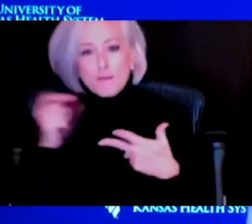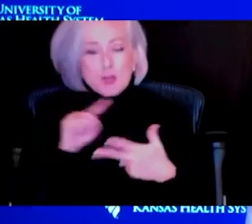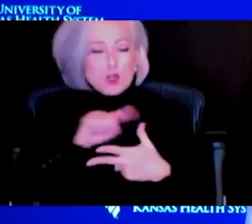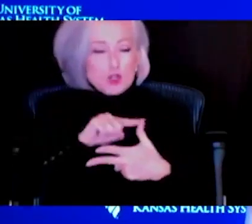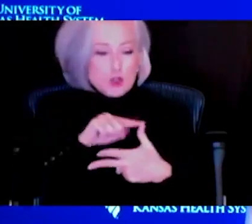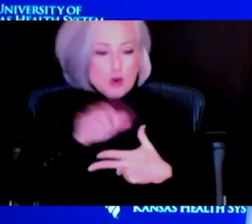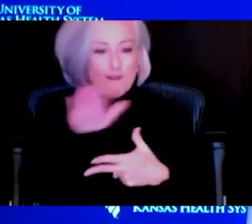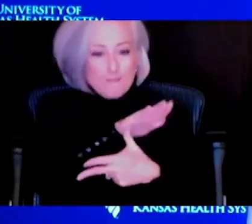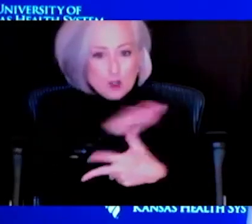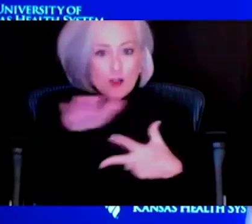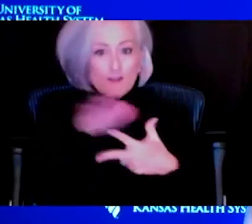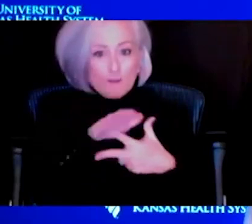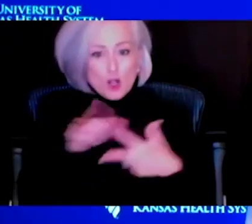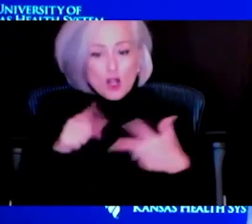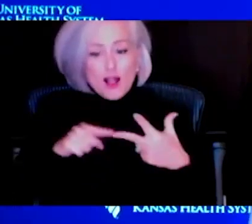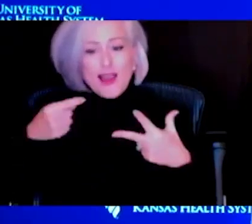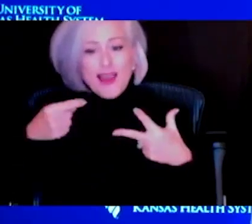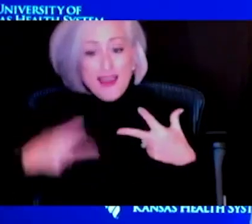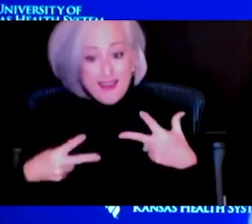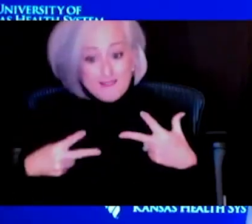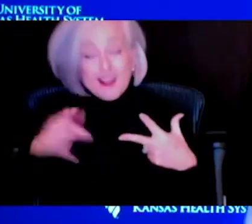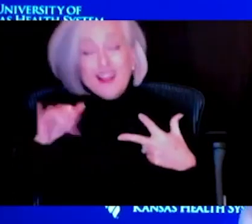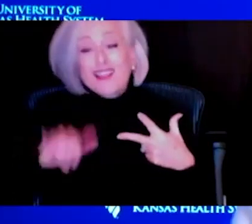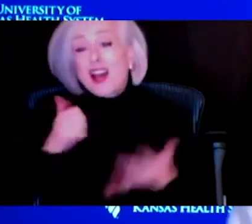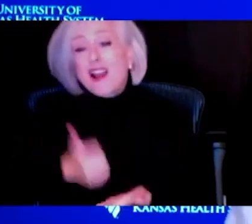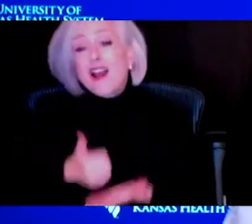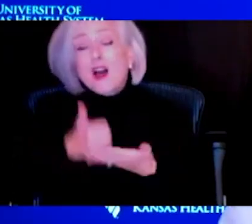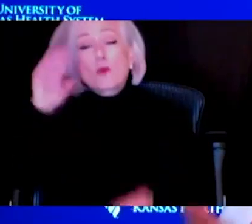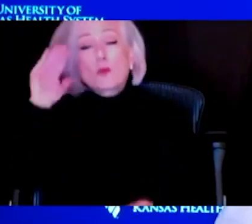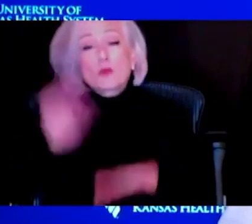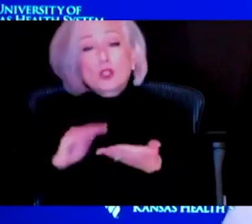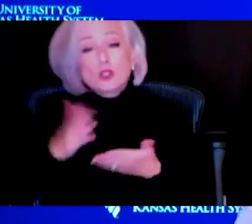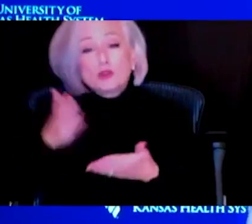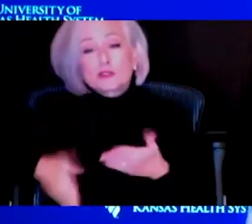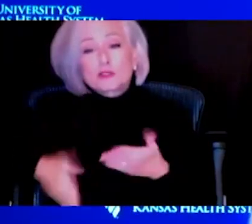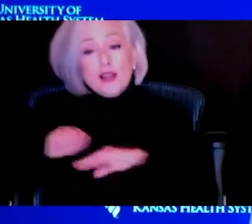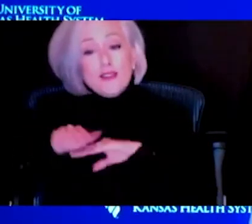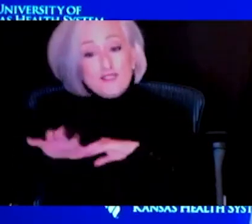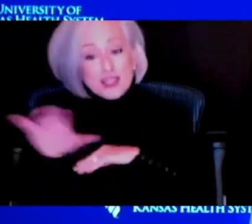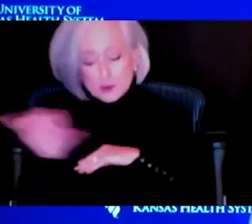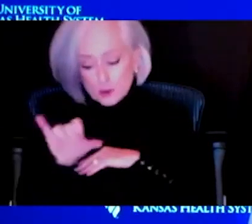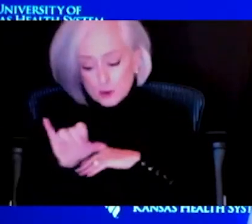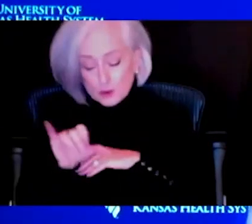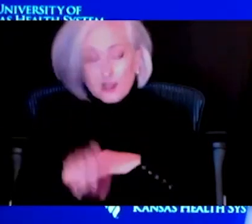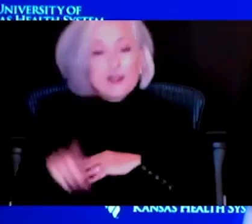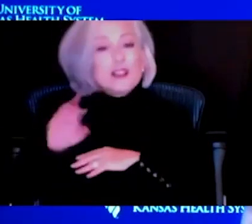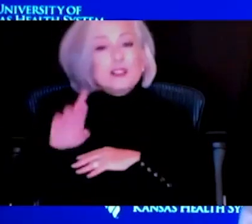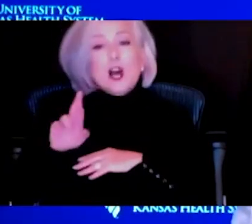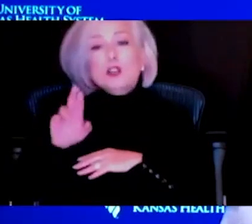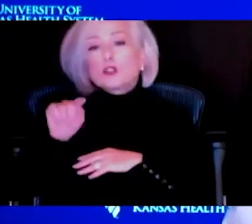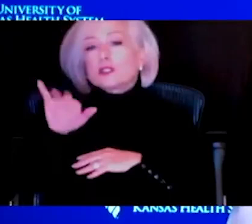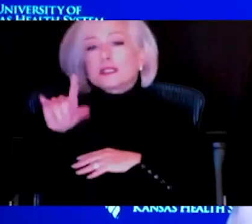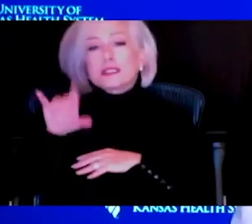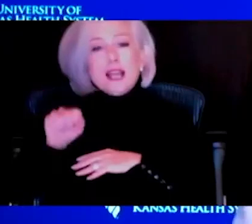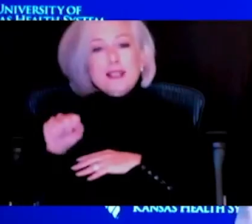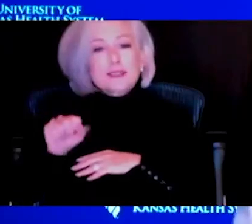to reduce the side effects as well. But we know that Dr. Stites didn't have any problems with